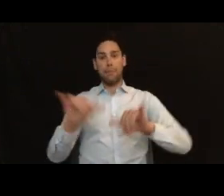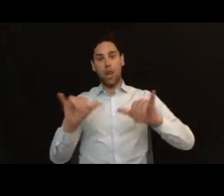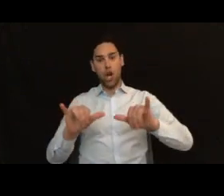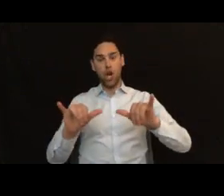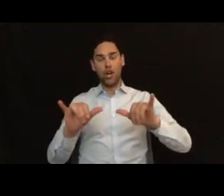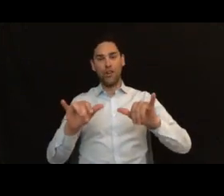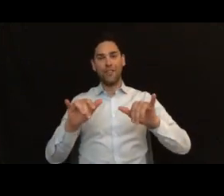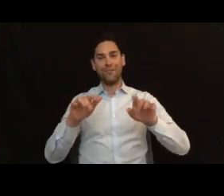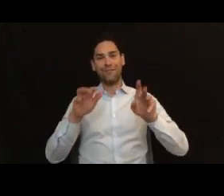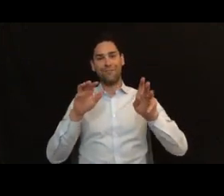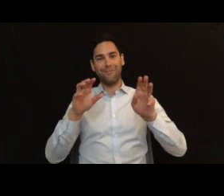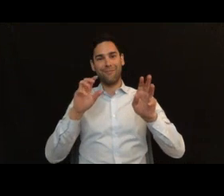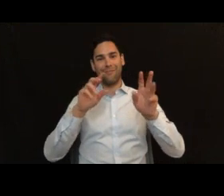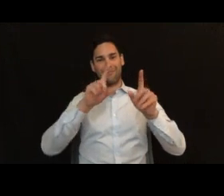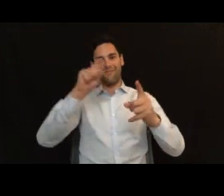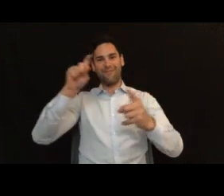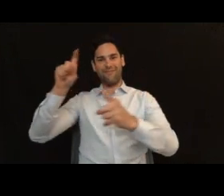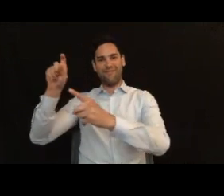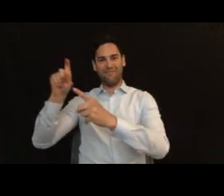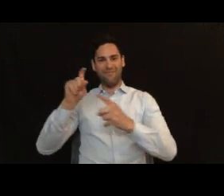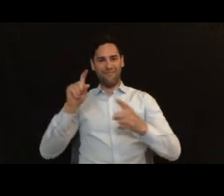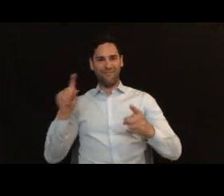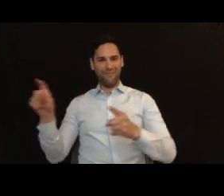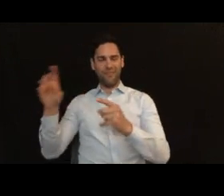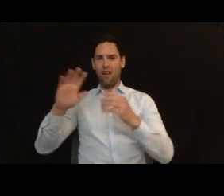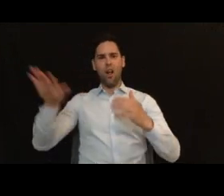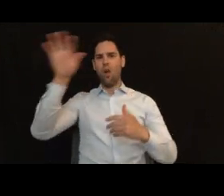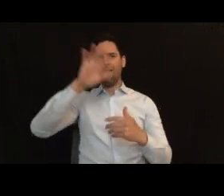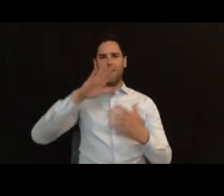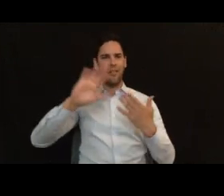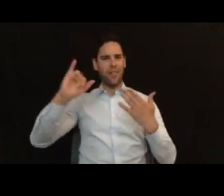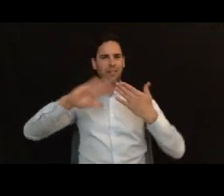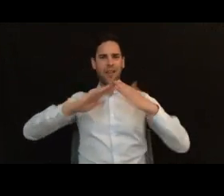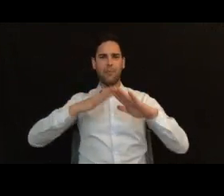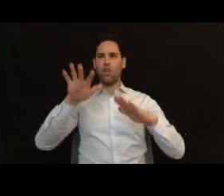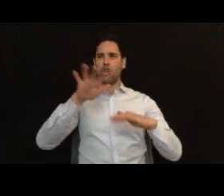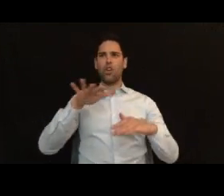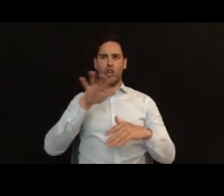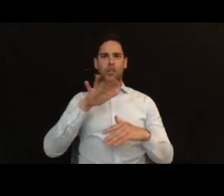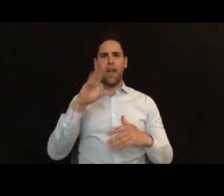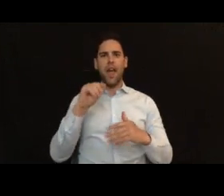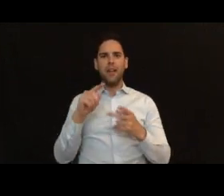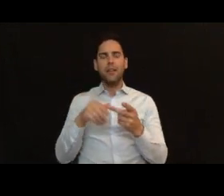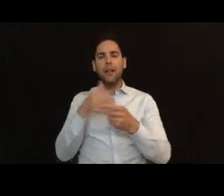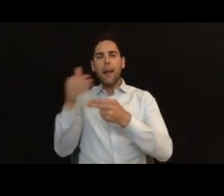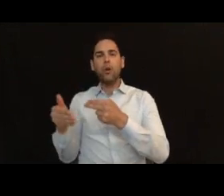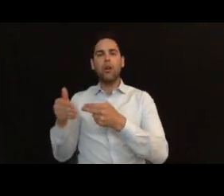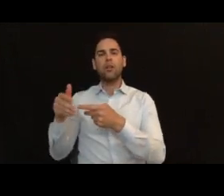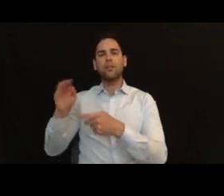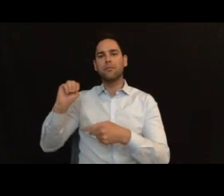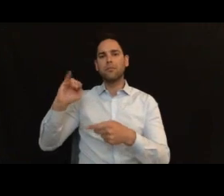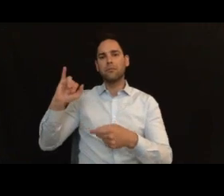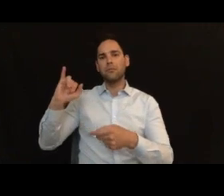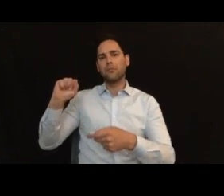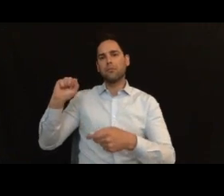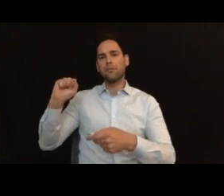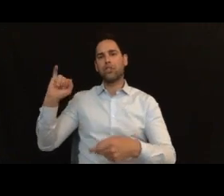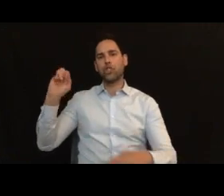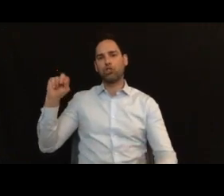techies, pretty much all over the neighborhood, all over Soma and the neighboring neighborhood of the Mission. So you can go to the next